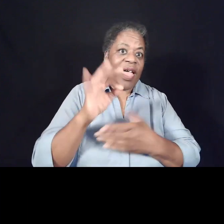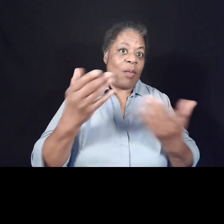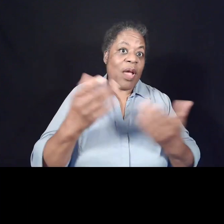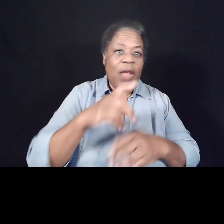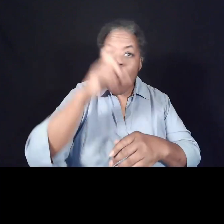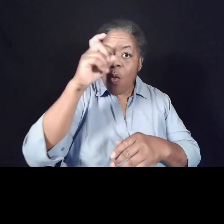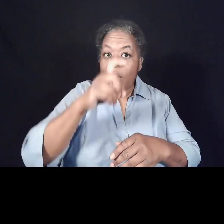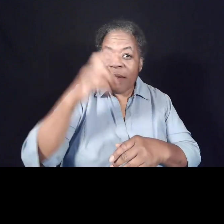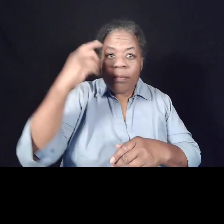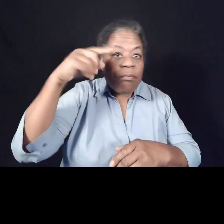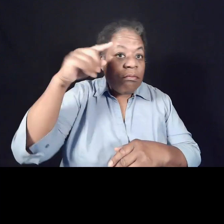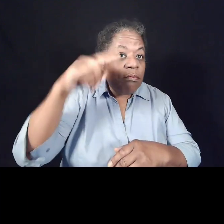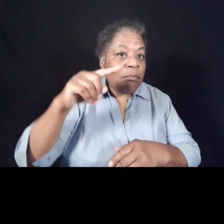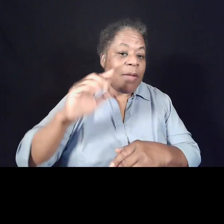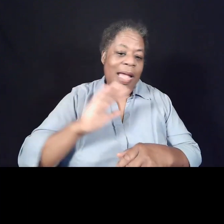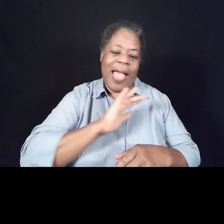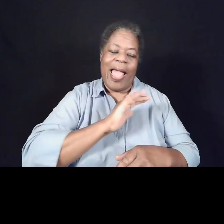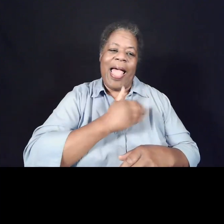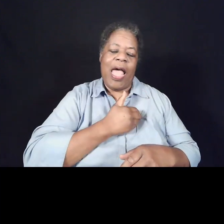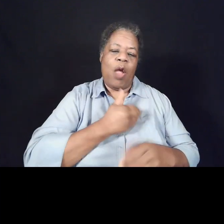for our wants.